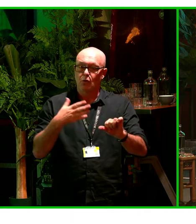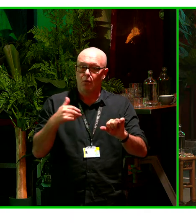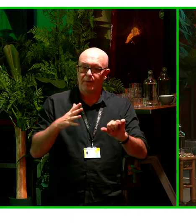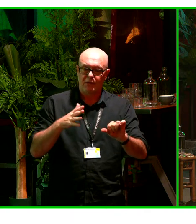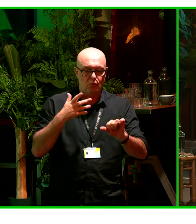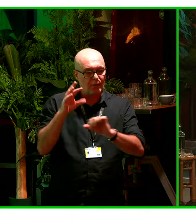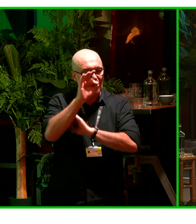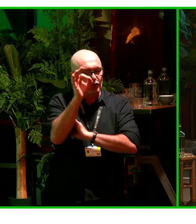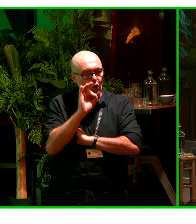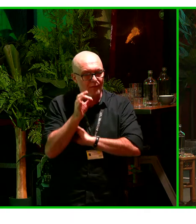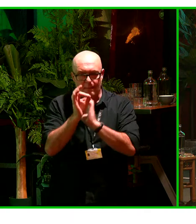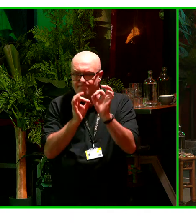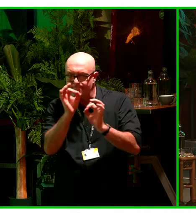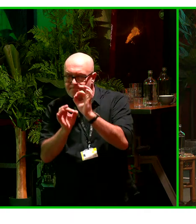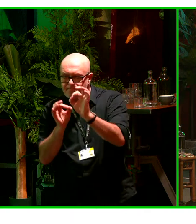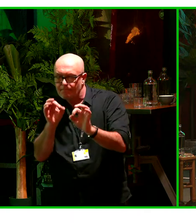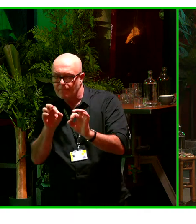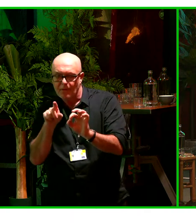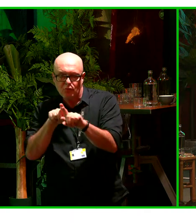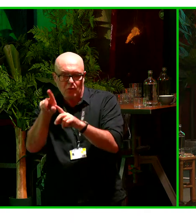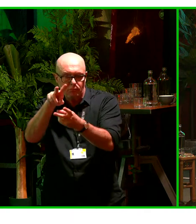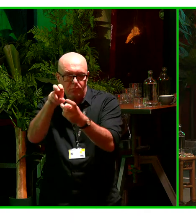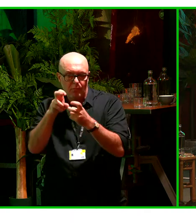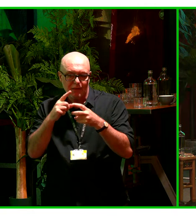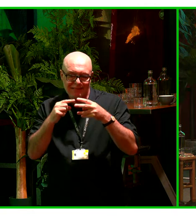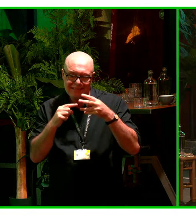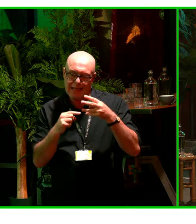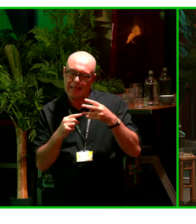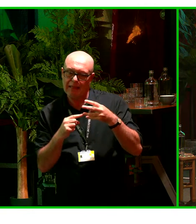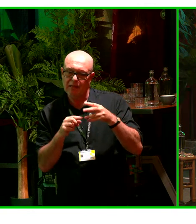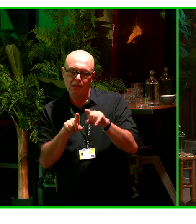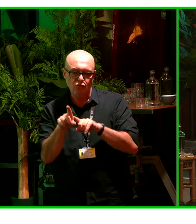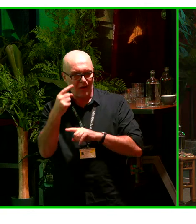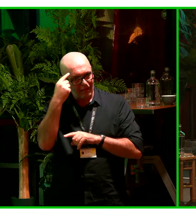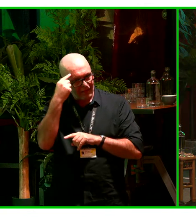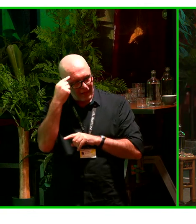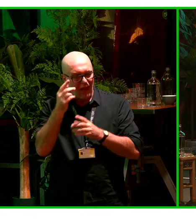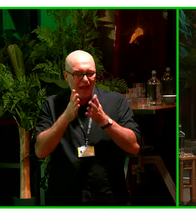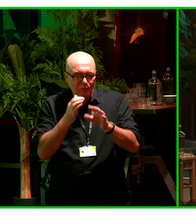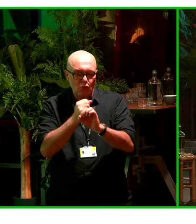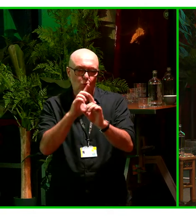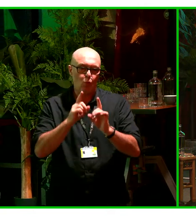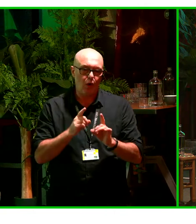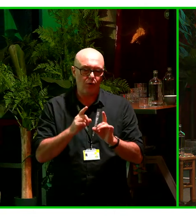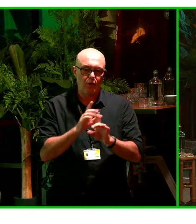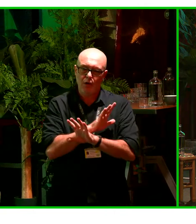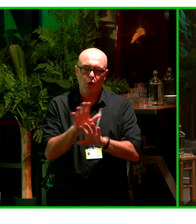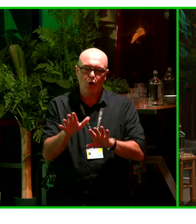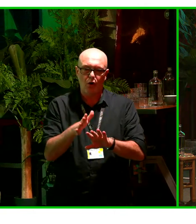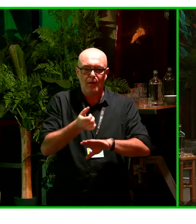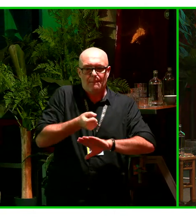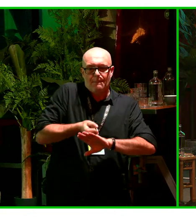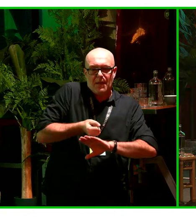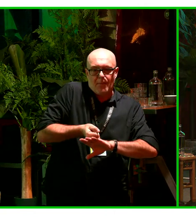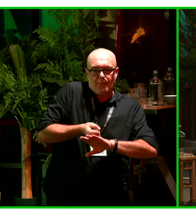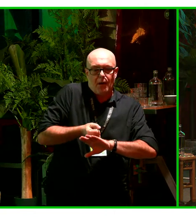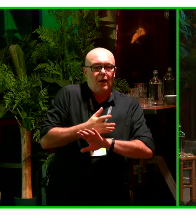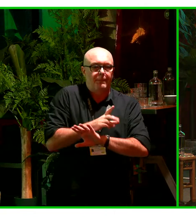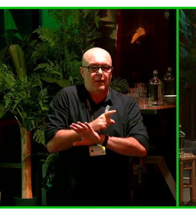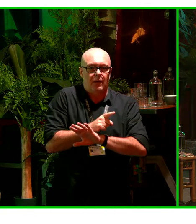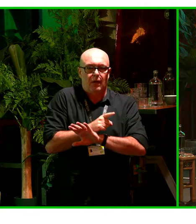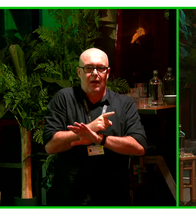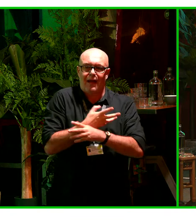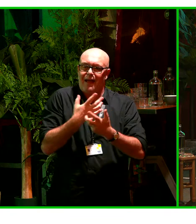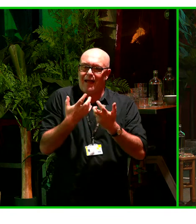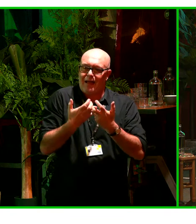at our stock in detail and working out actually what do we need to do, not as a bare minimum, but what do we need to do to get the